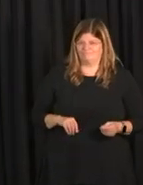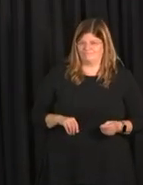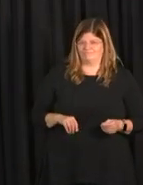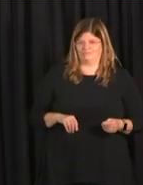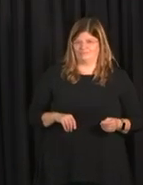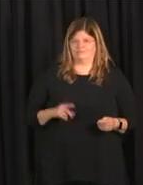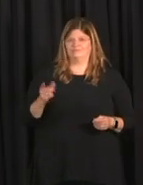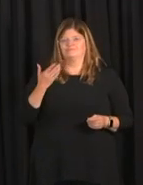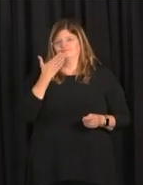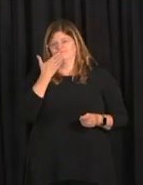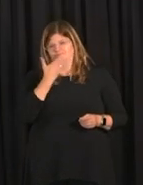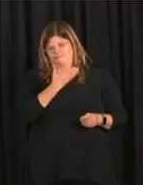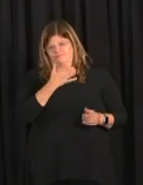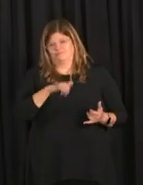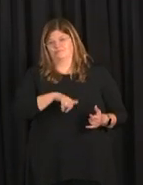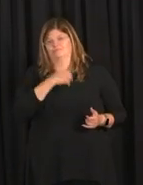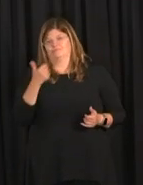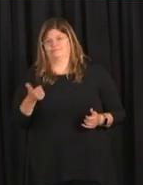Thank you. Yes.